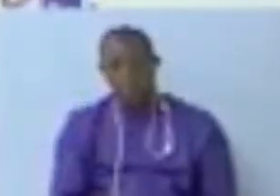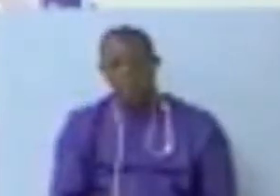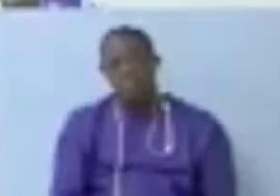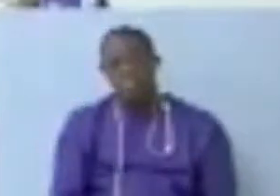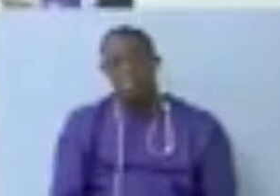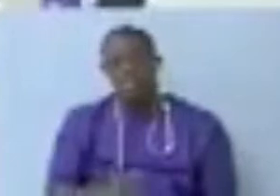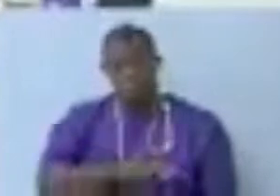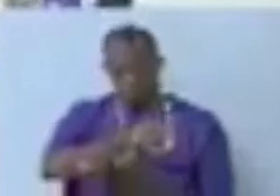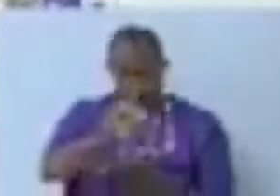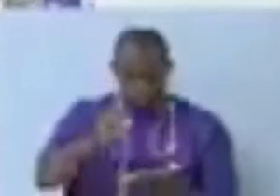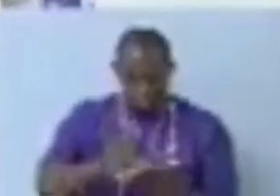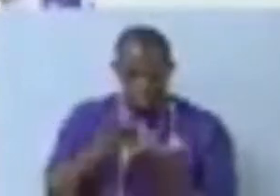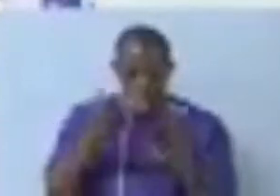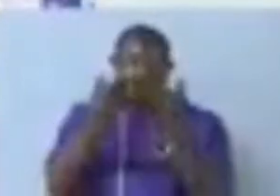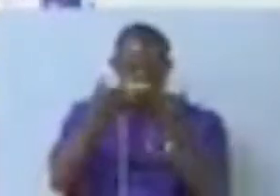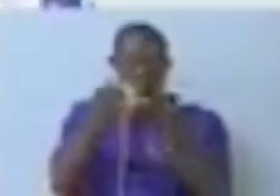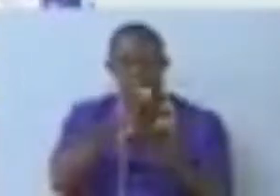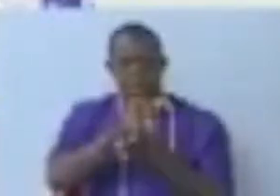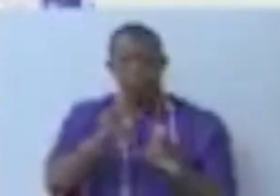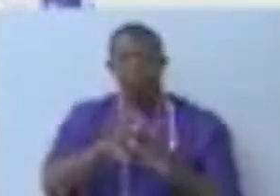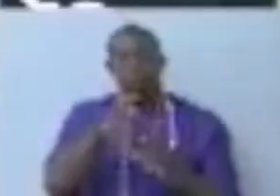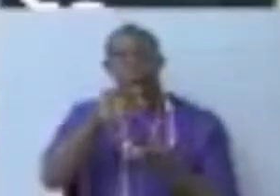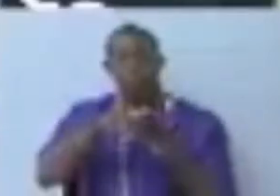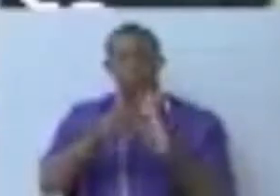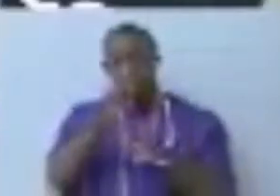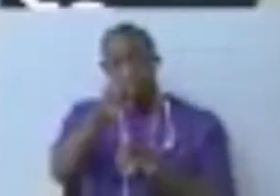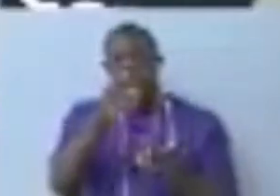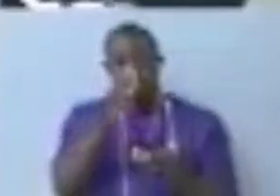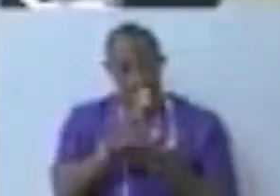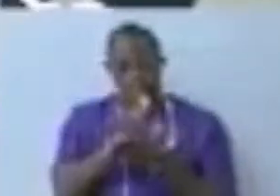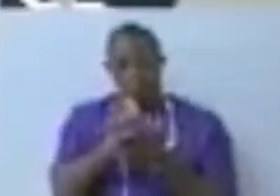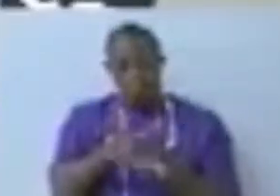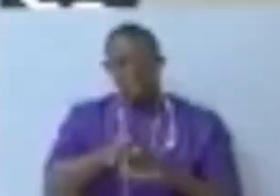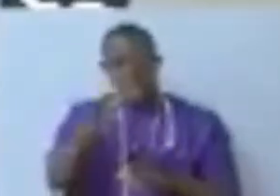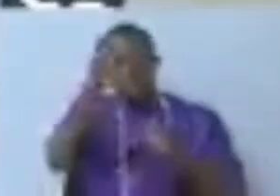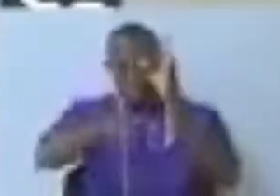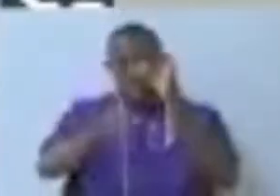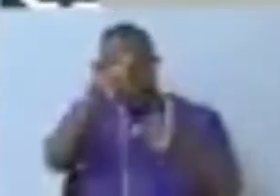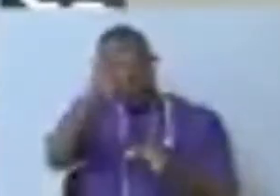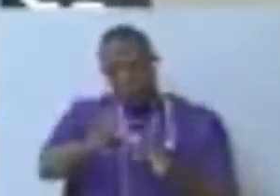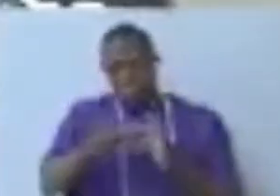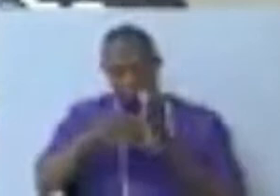Bring the document. So you are the judge in this case. And